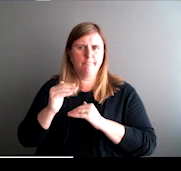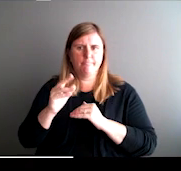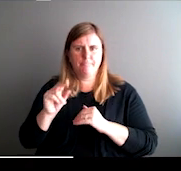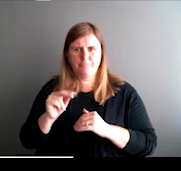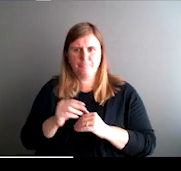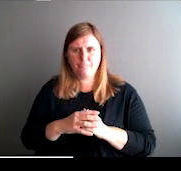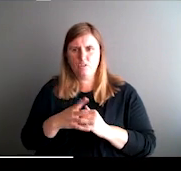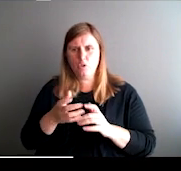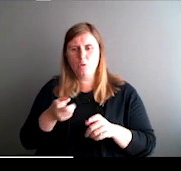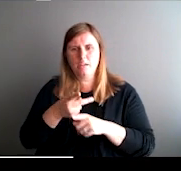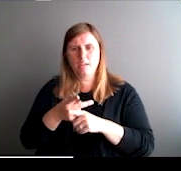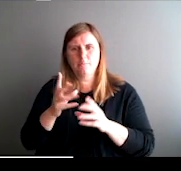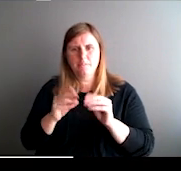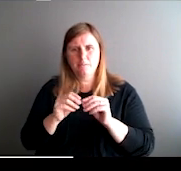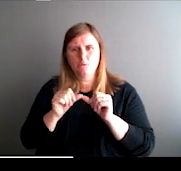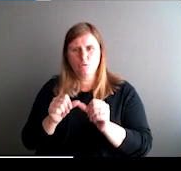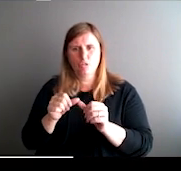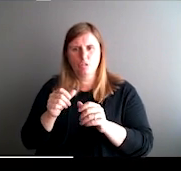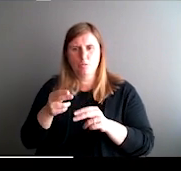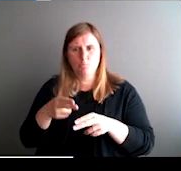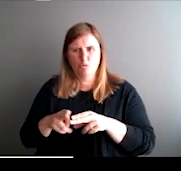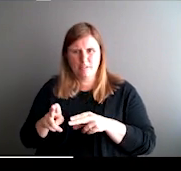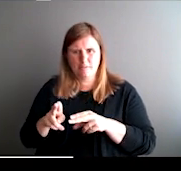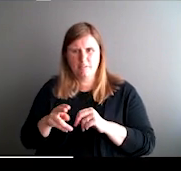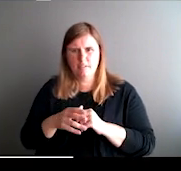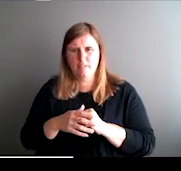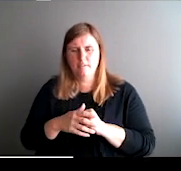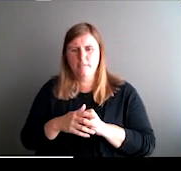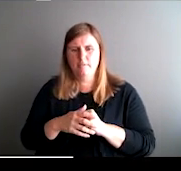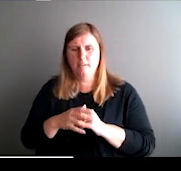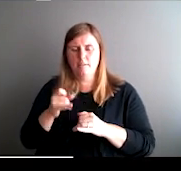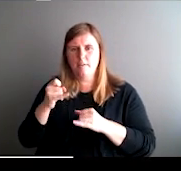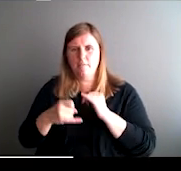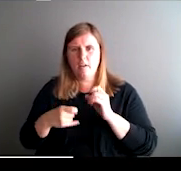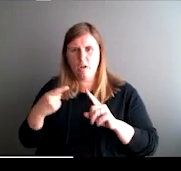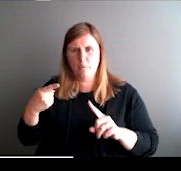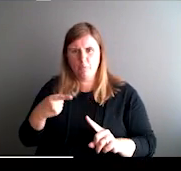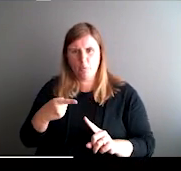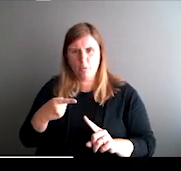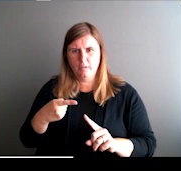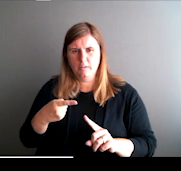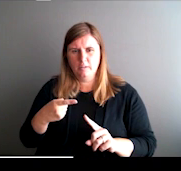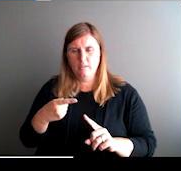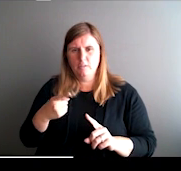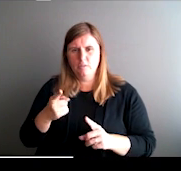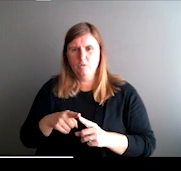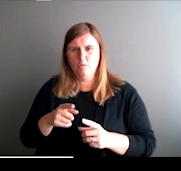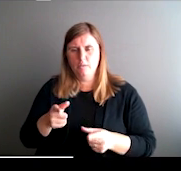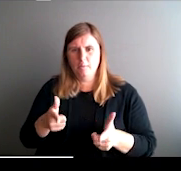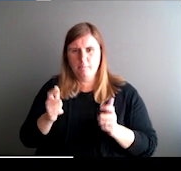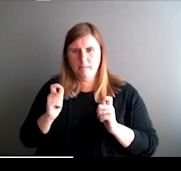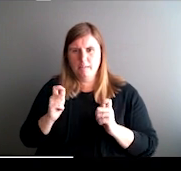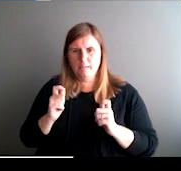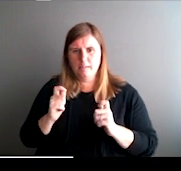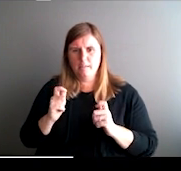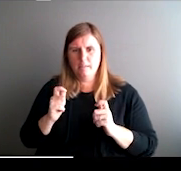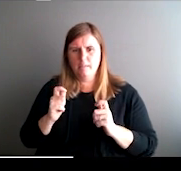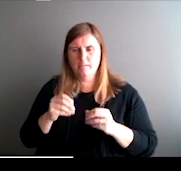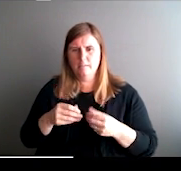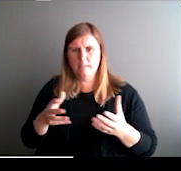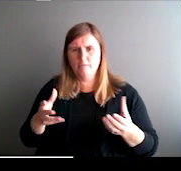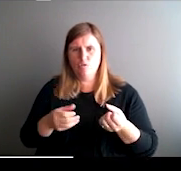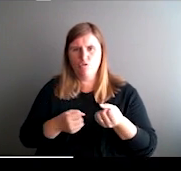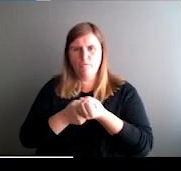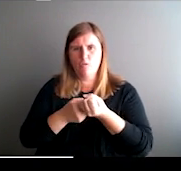Ideally, you do want to keep session durations brief. And the final point there is to immediately deliver reinforcement